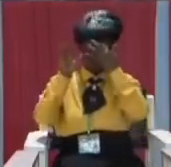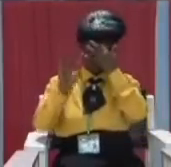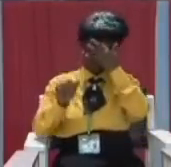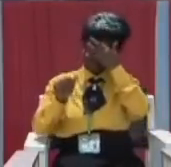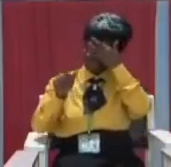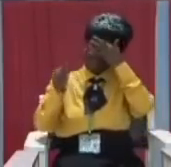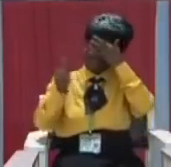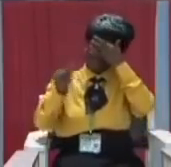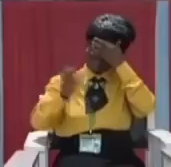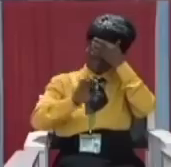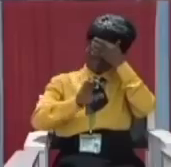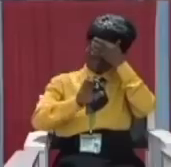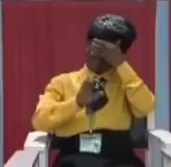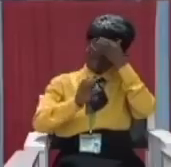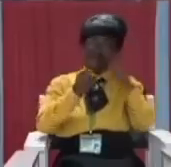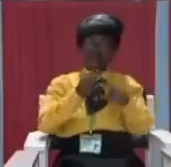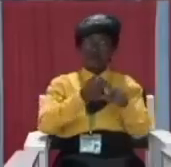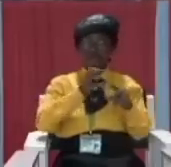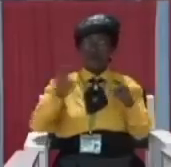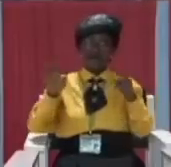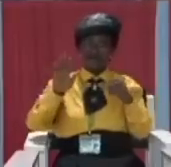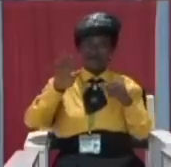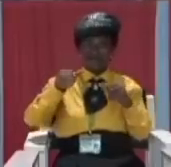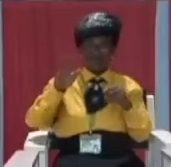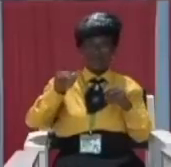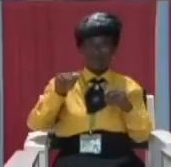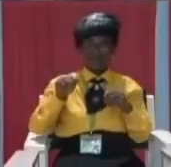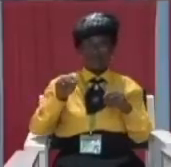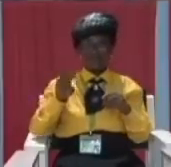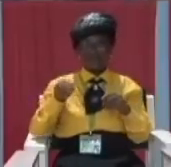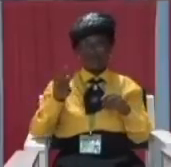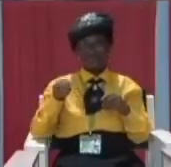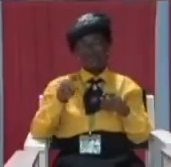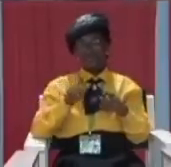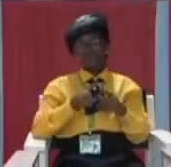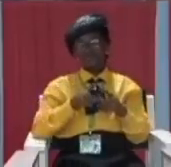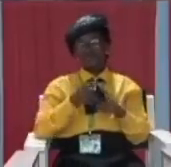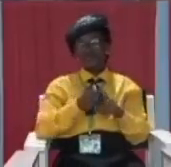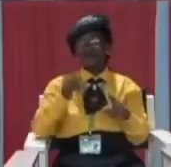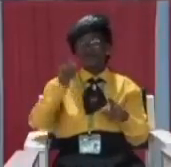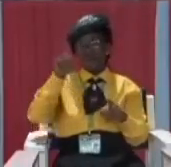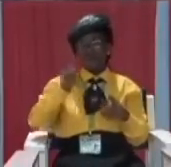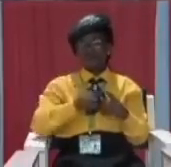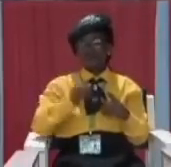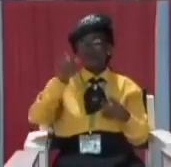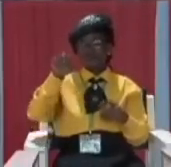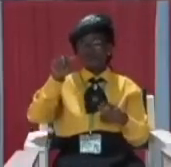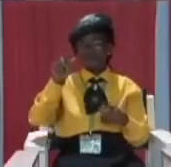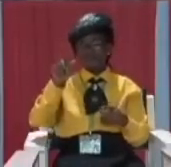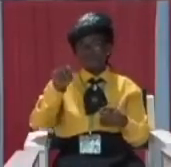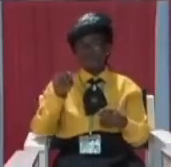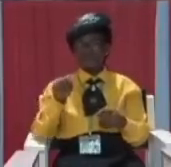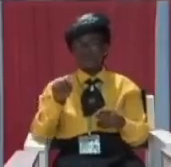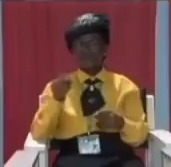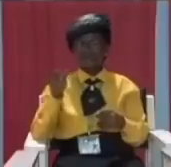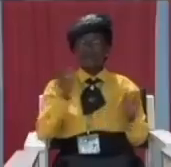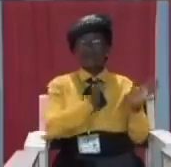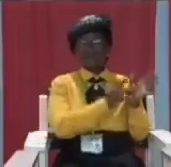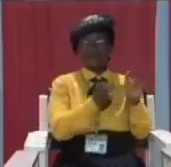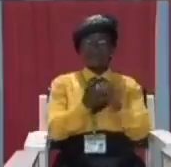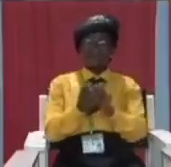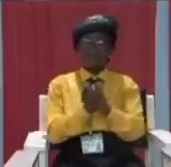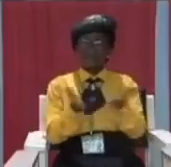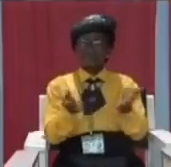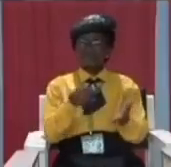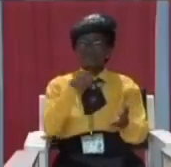You can read it from verse 1 to 20. Exodus 14 from verse 1 to 20. The Bible said they looked